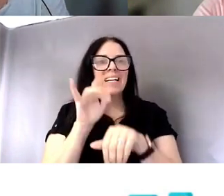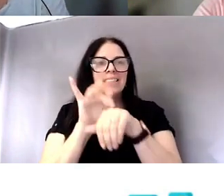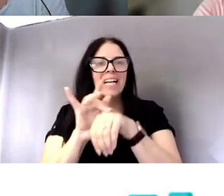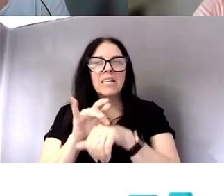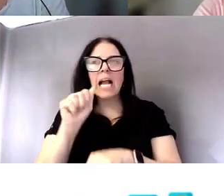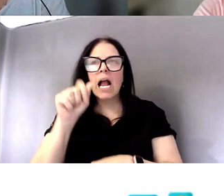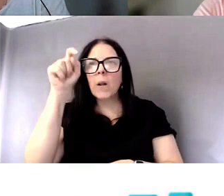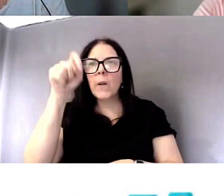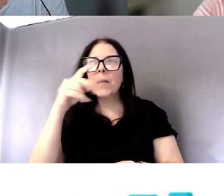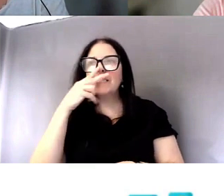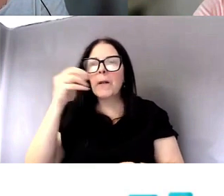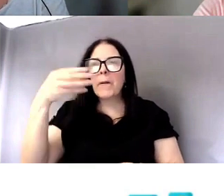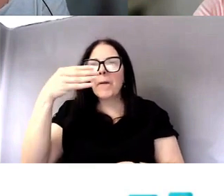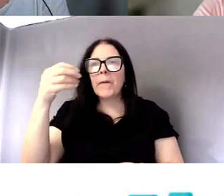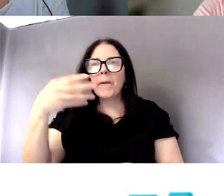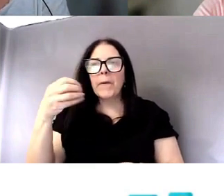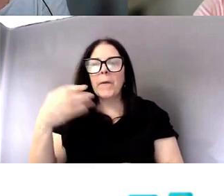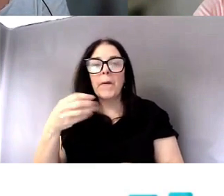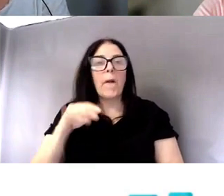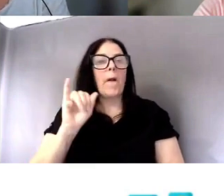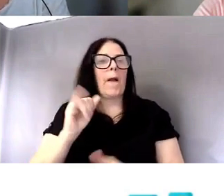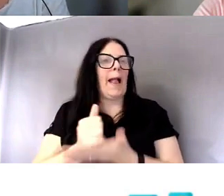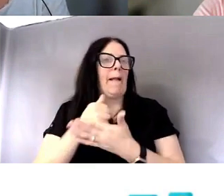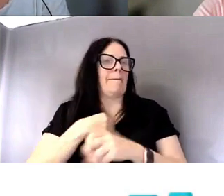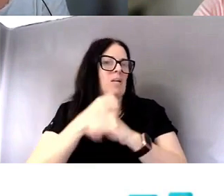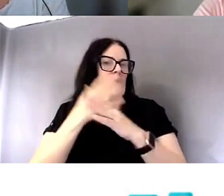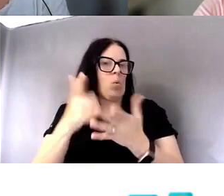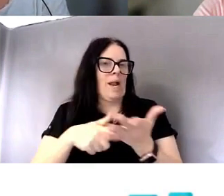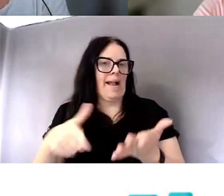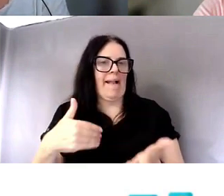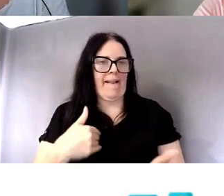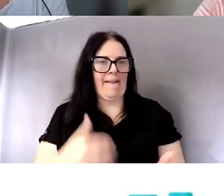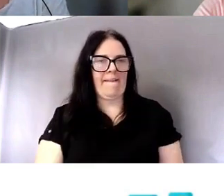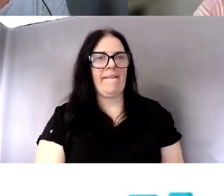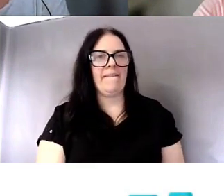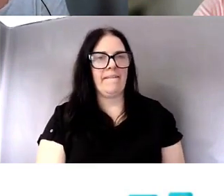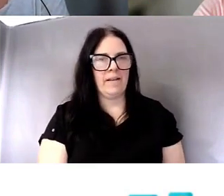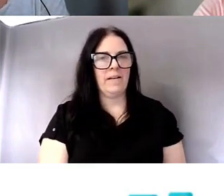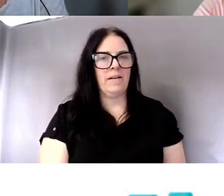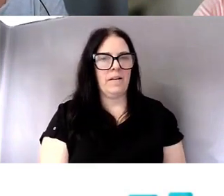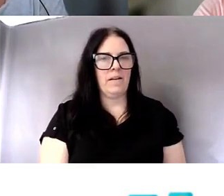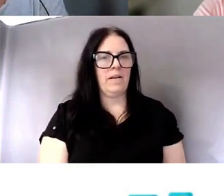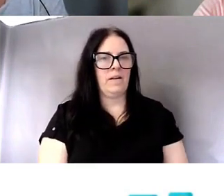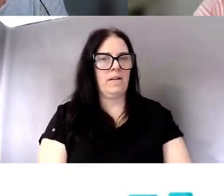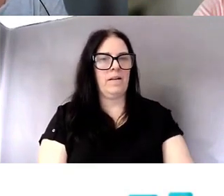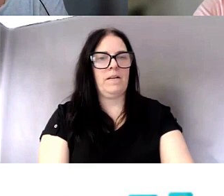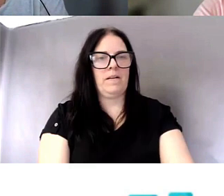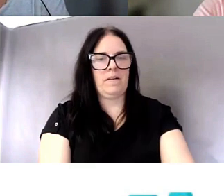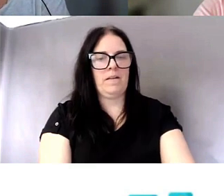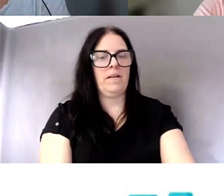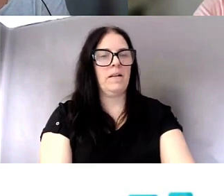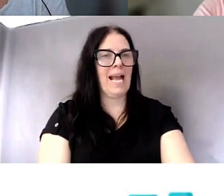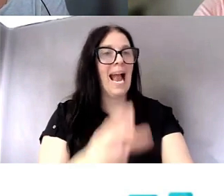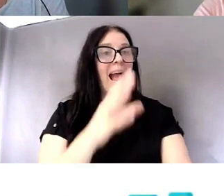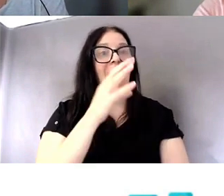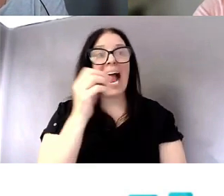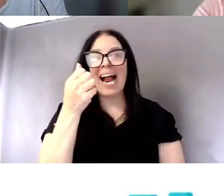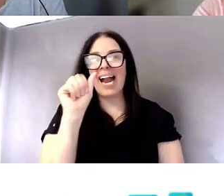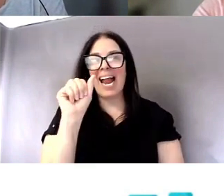scrolling down the landing page where we have all of the topics plus any sub pages